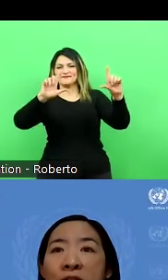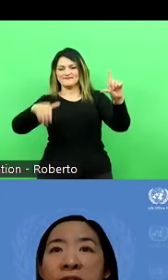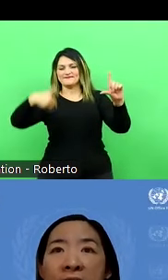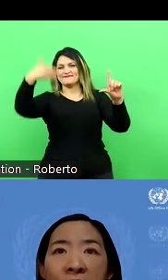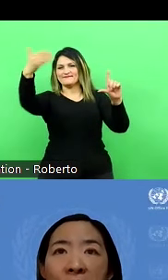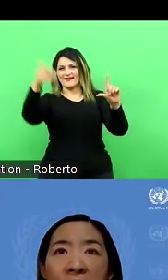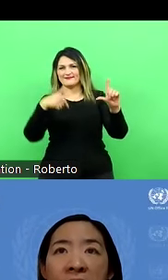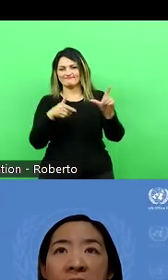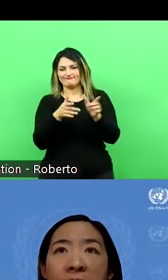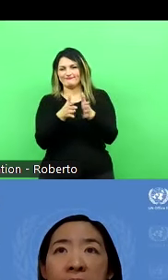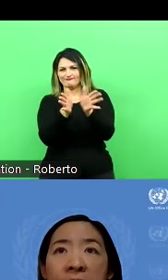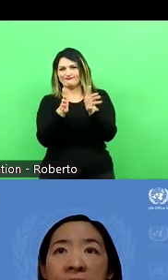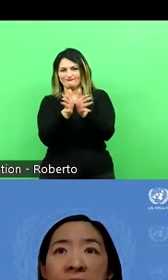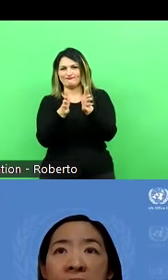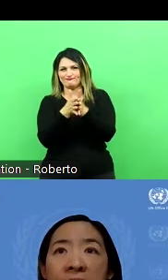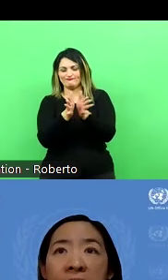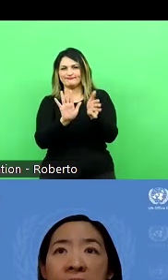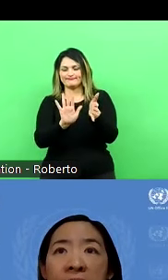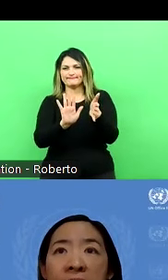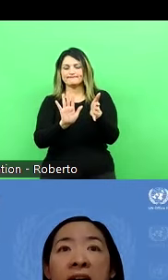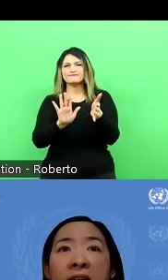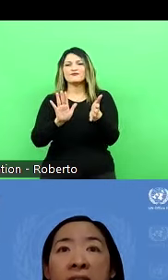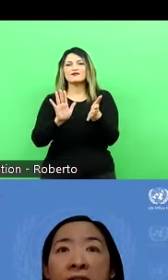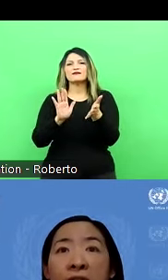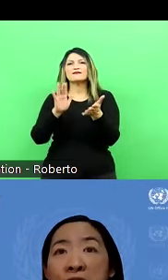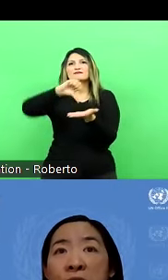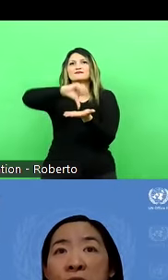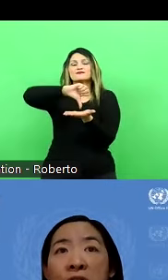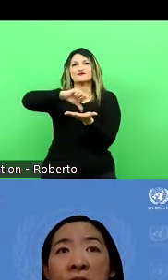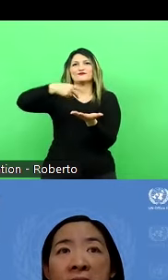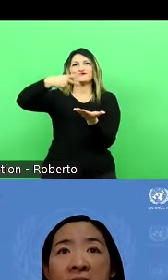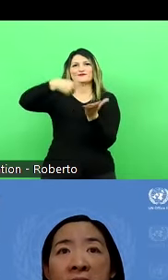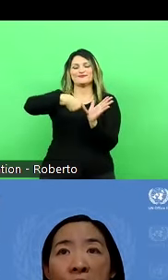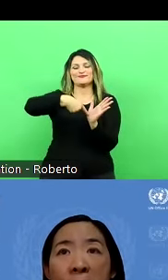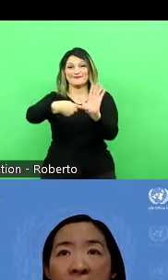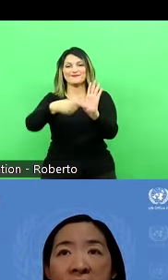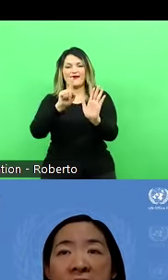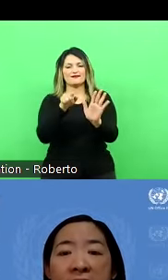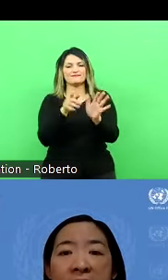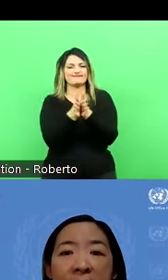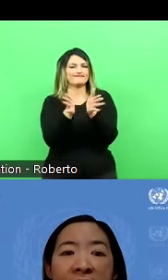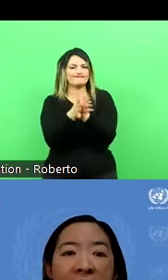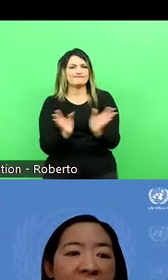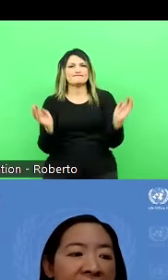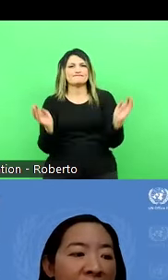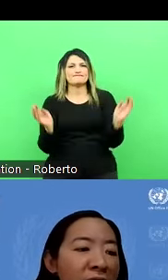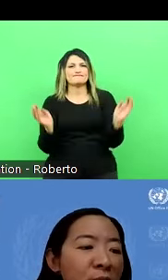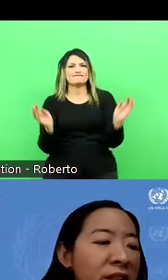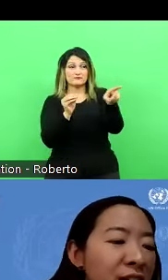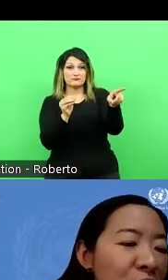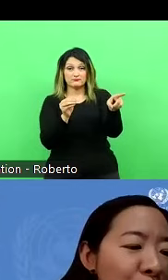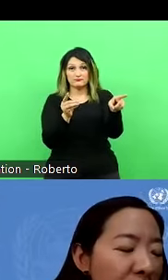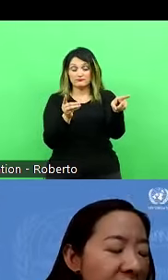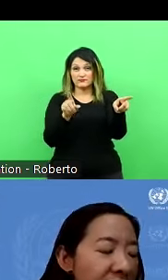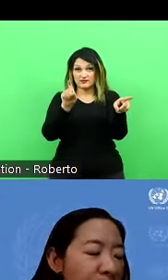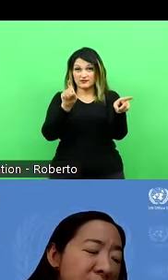You can also download the reports for use also in your process. Now, what I would like